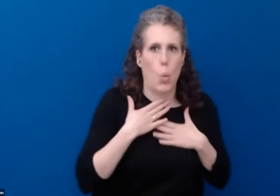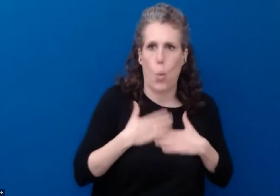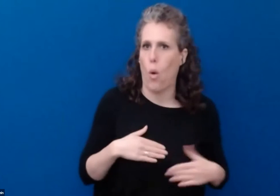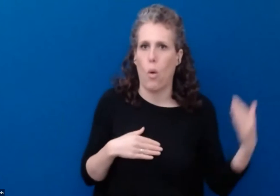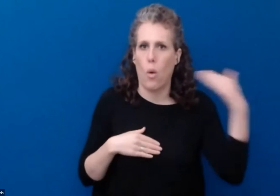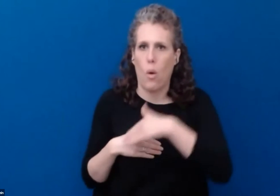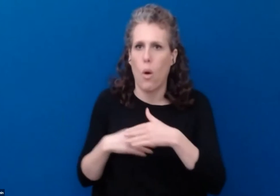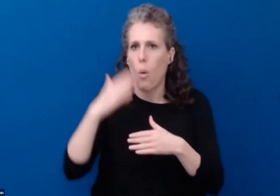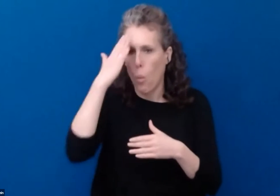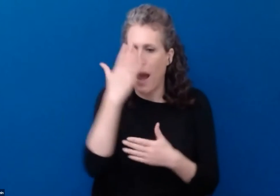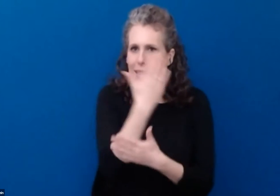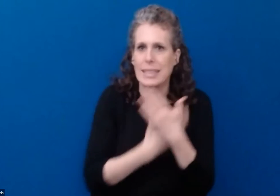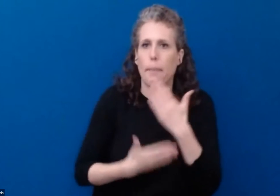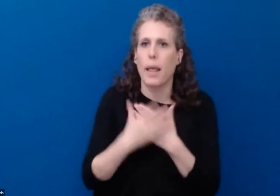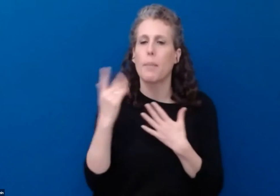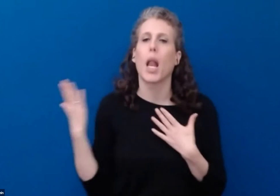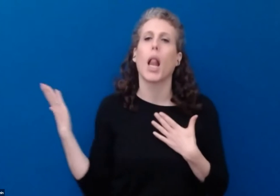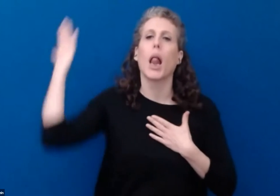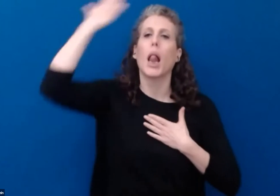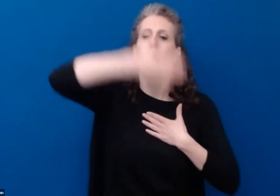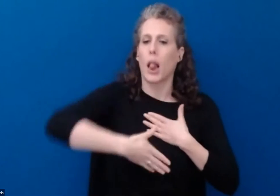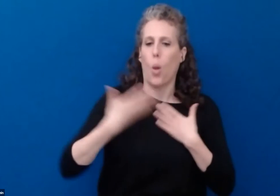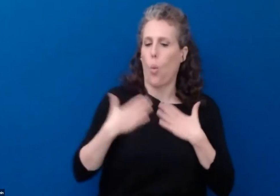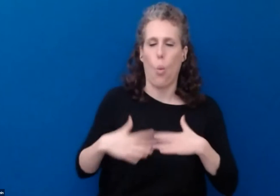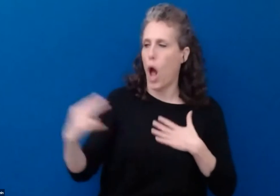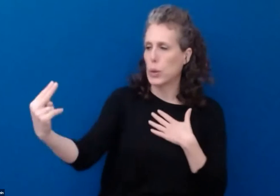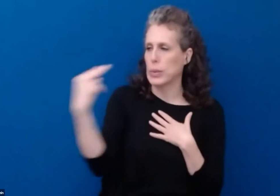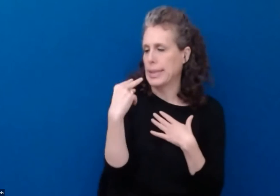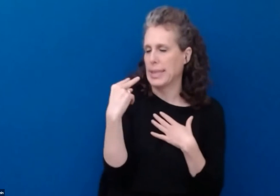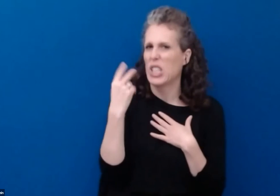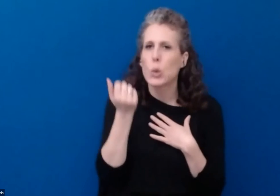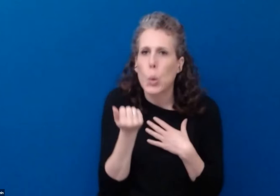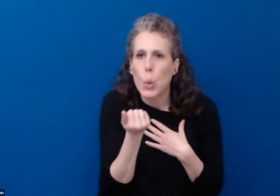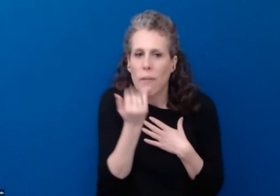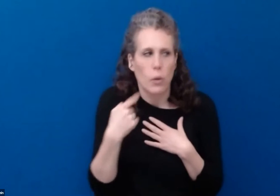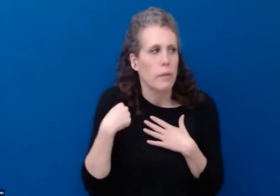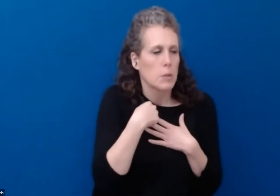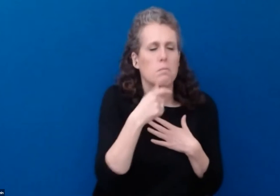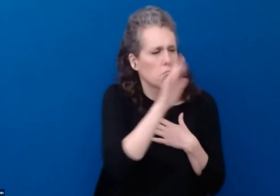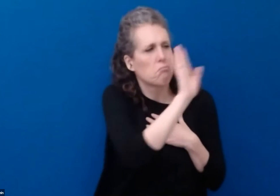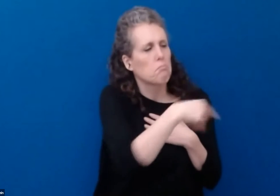their own disabilities. But a few of us were able to like be the voice of all those people.